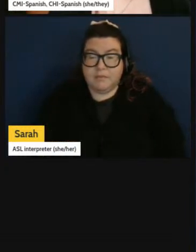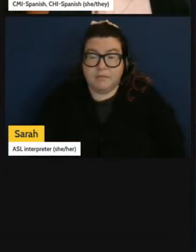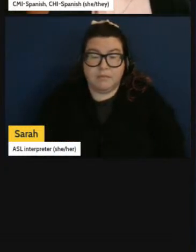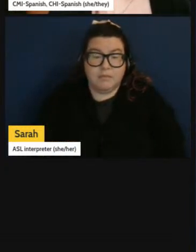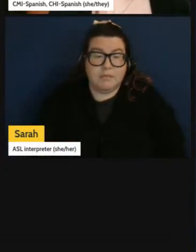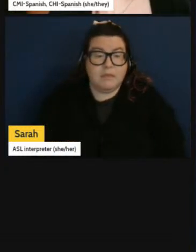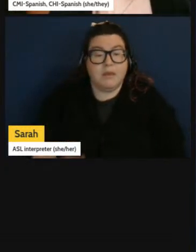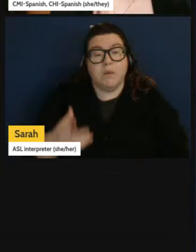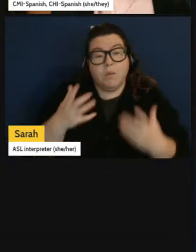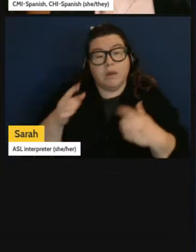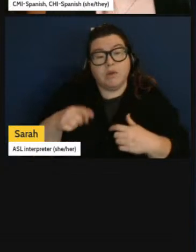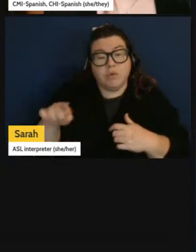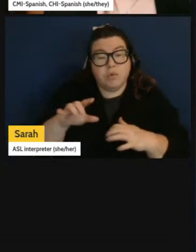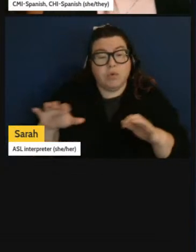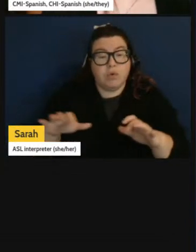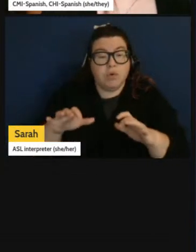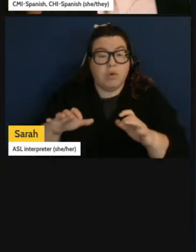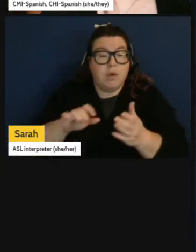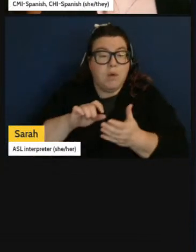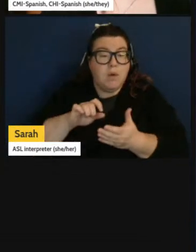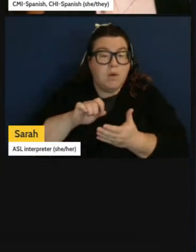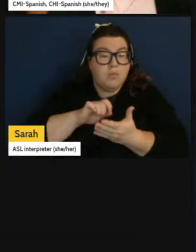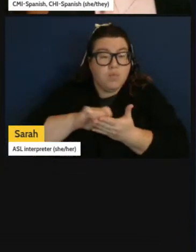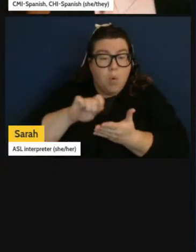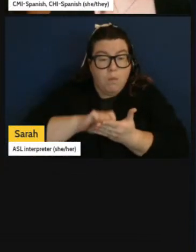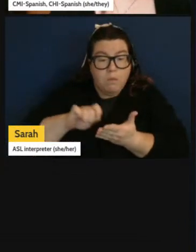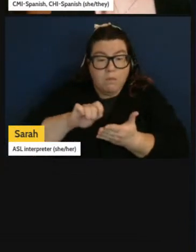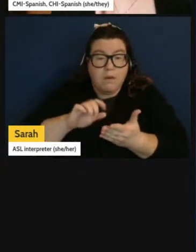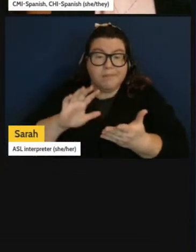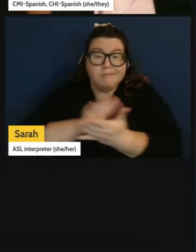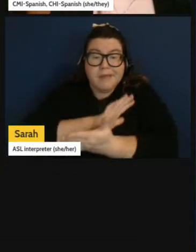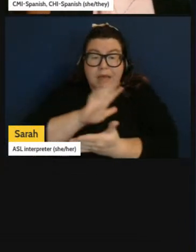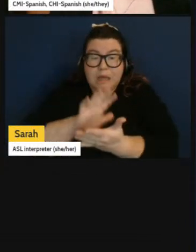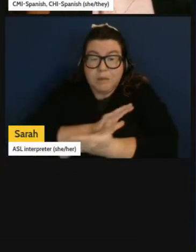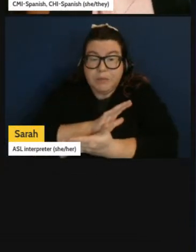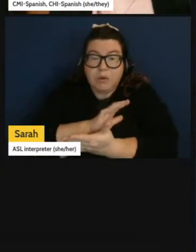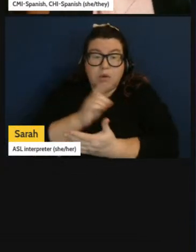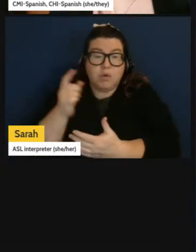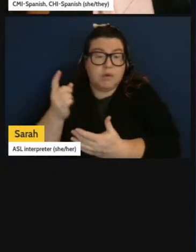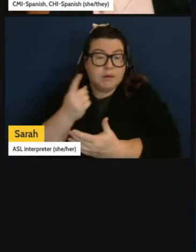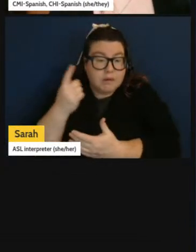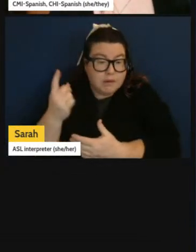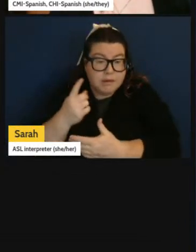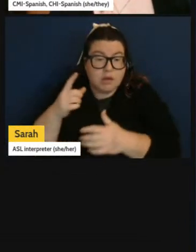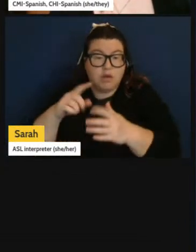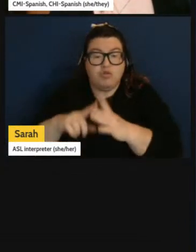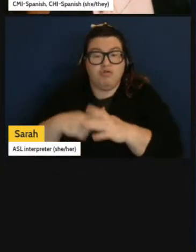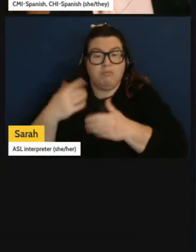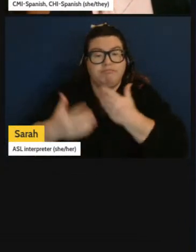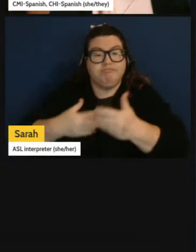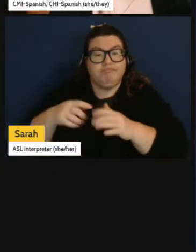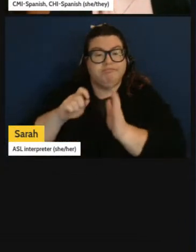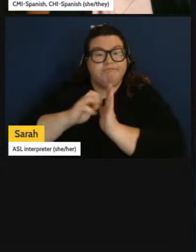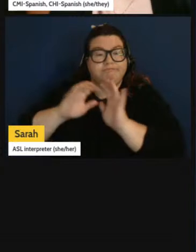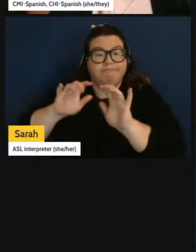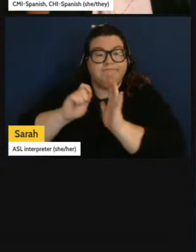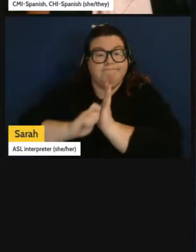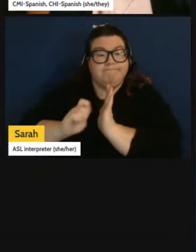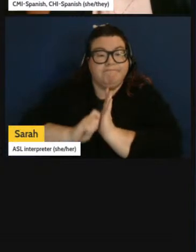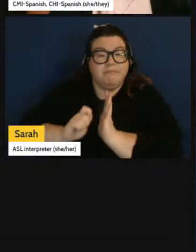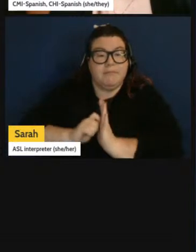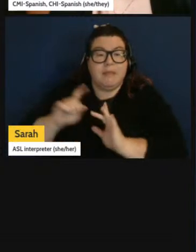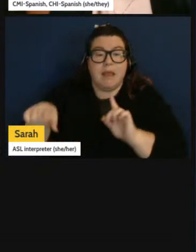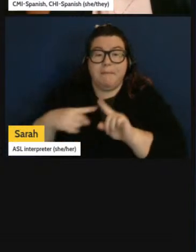do is to take out a notebook or a sheet of paper and start taking notes on the terms that